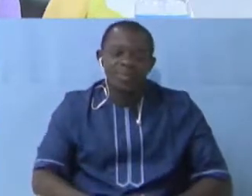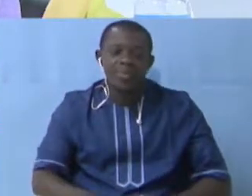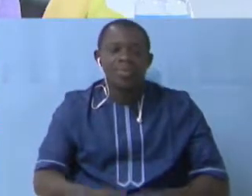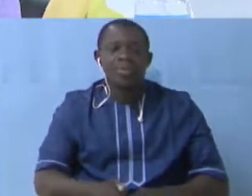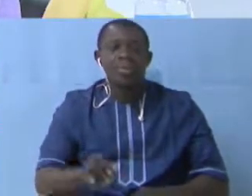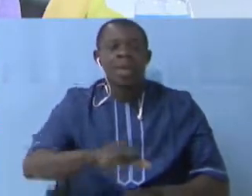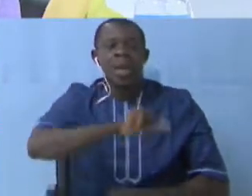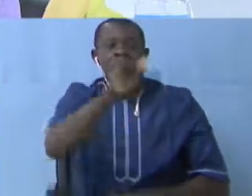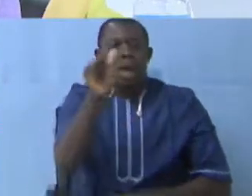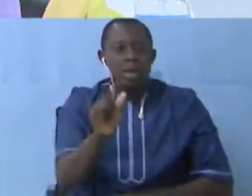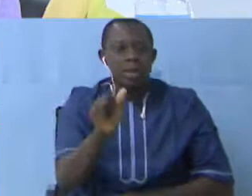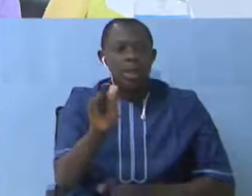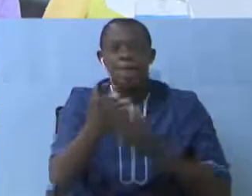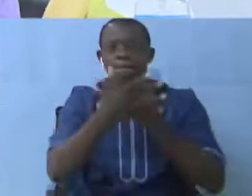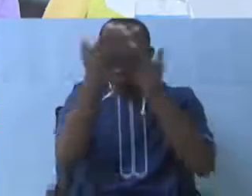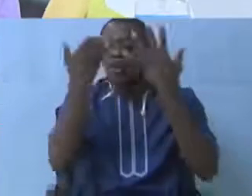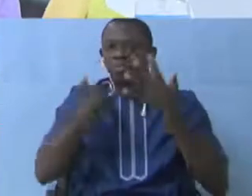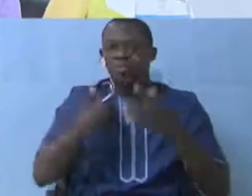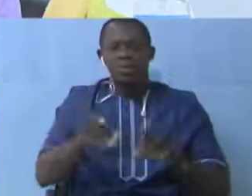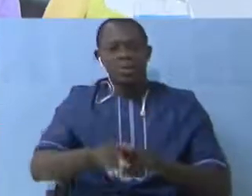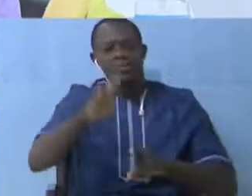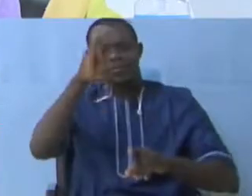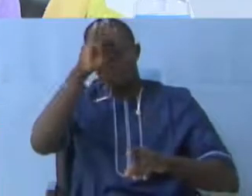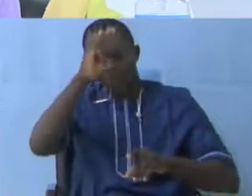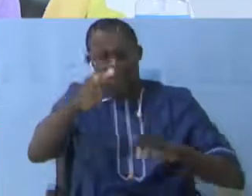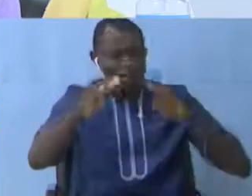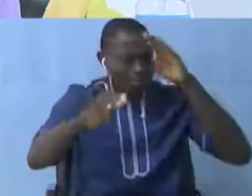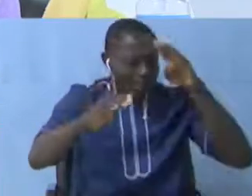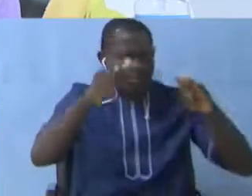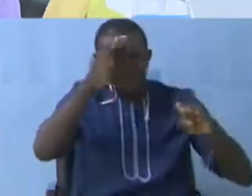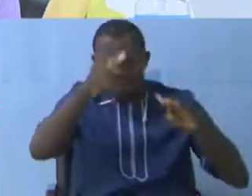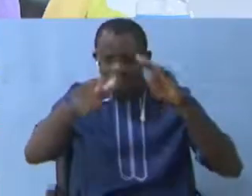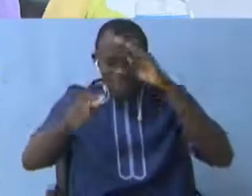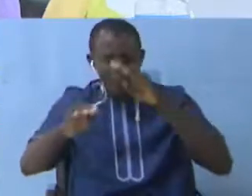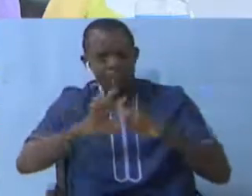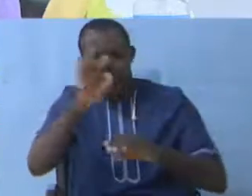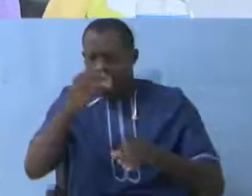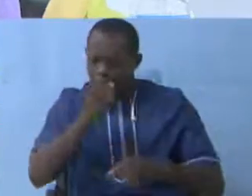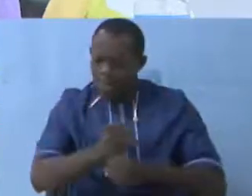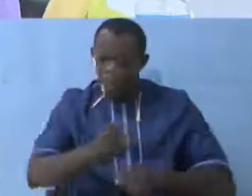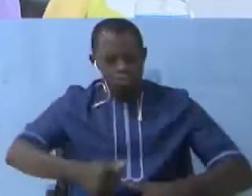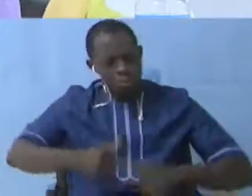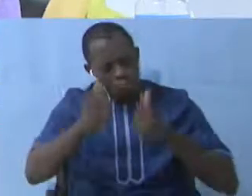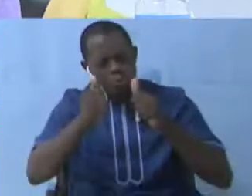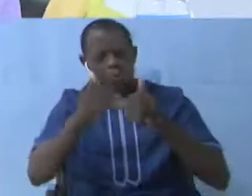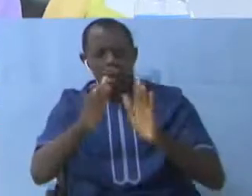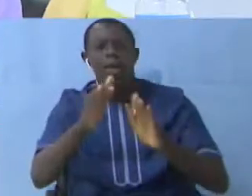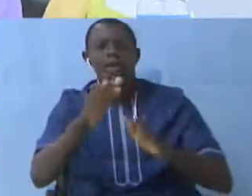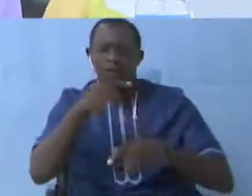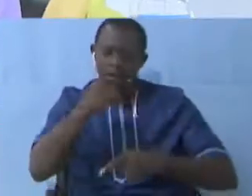wall, many people praised him, and it was really great for the Gambia. So